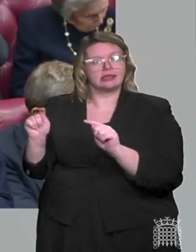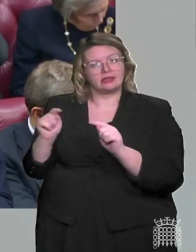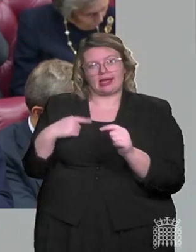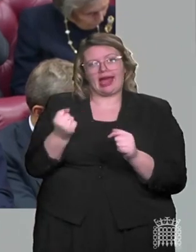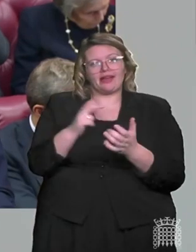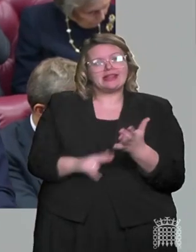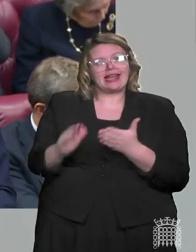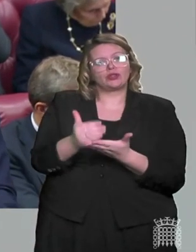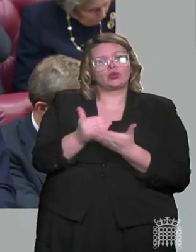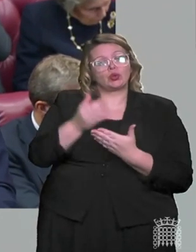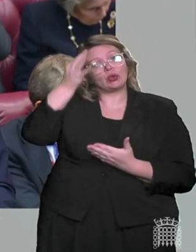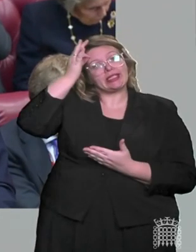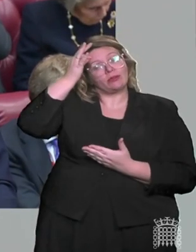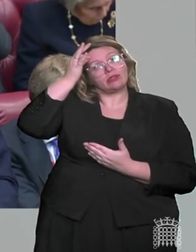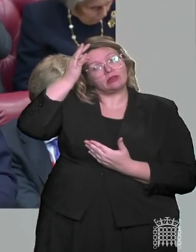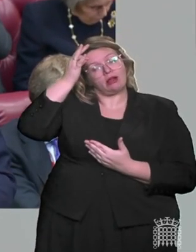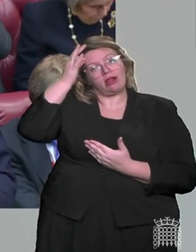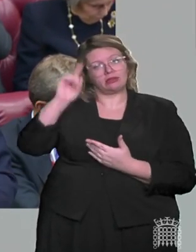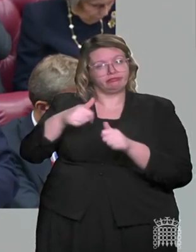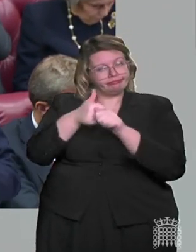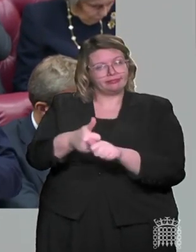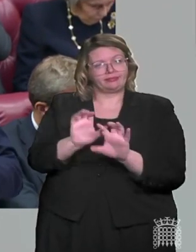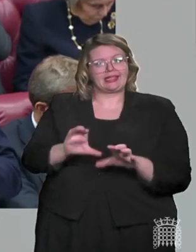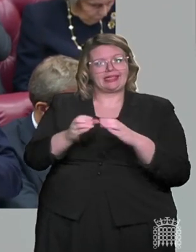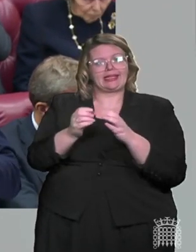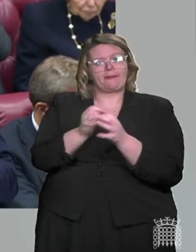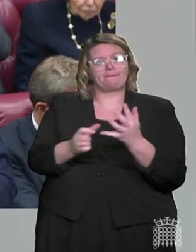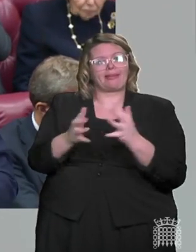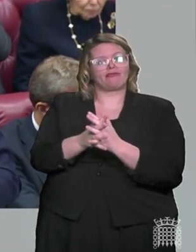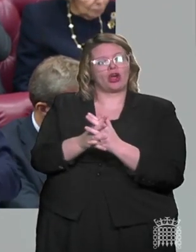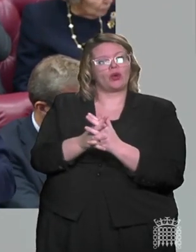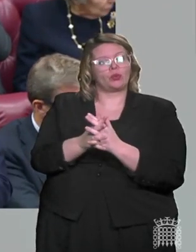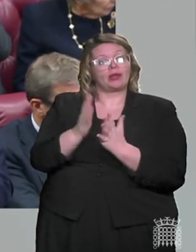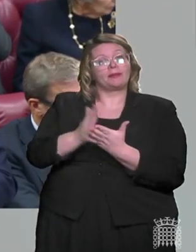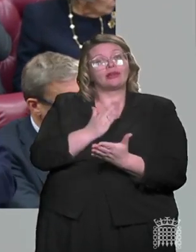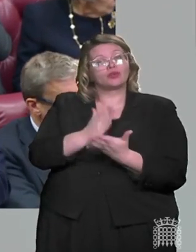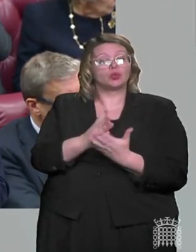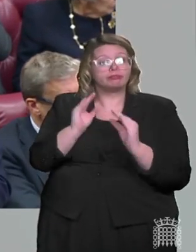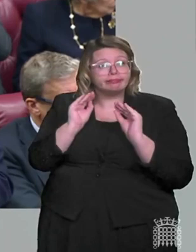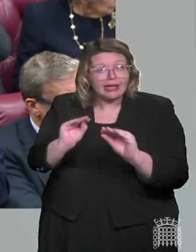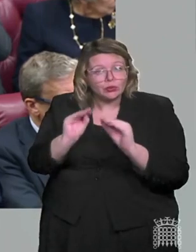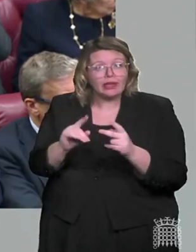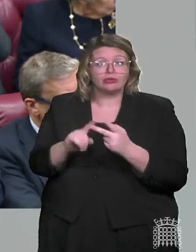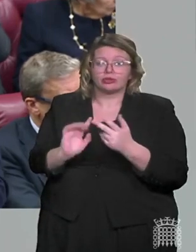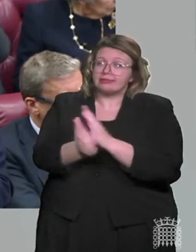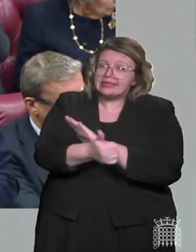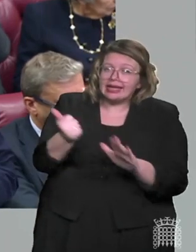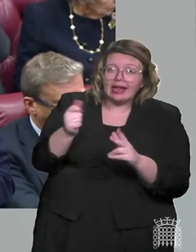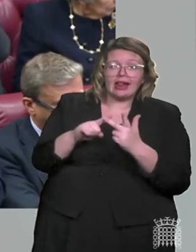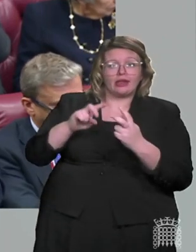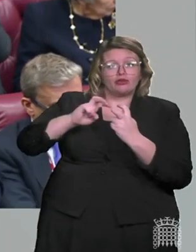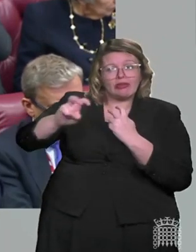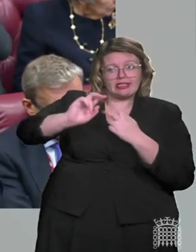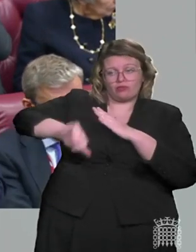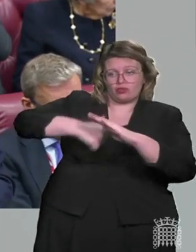we can support Team Barrow, as it were, to make sure that there's support for education and for skills and for housing and for transport and all